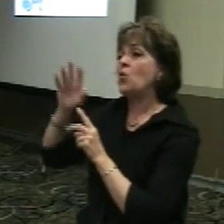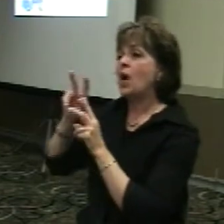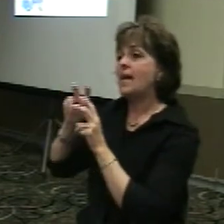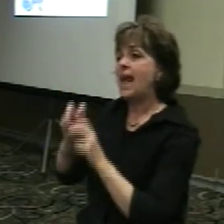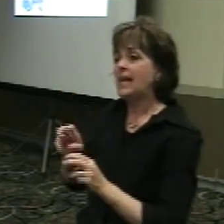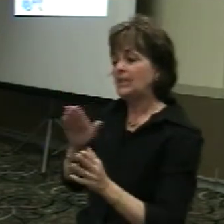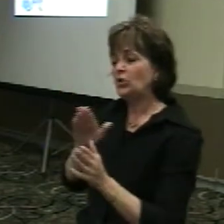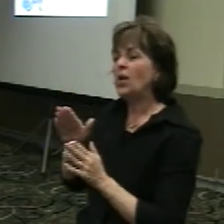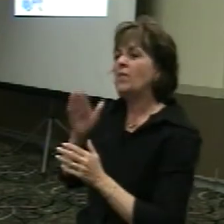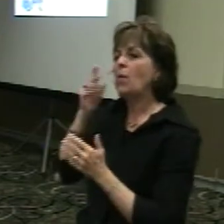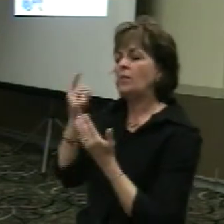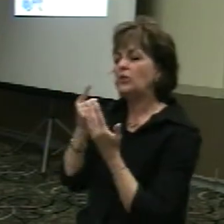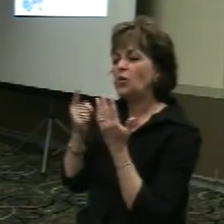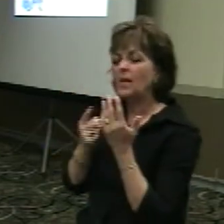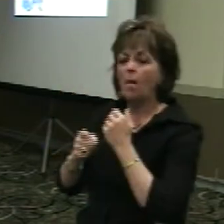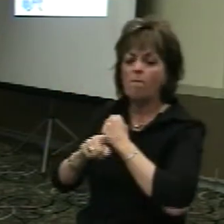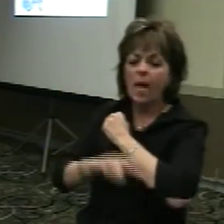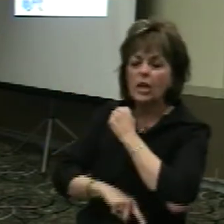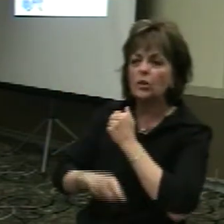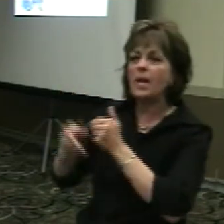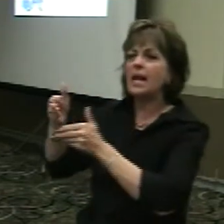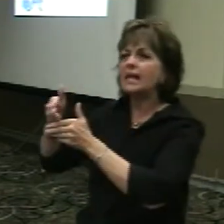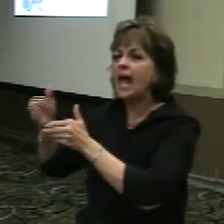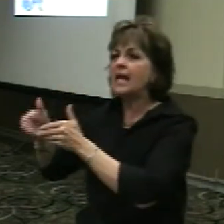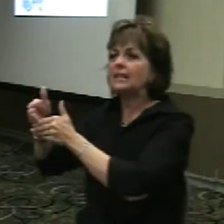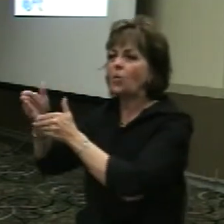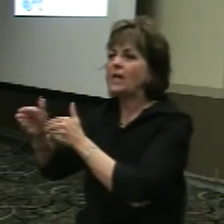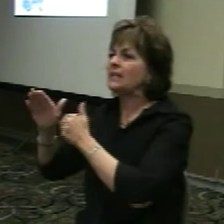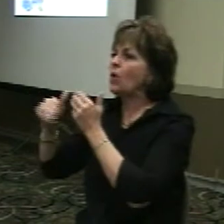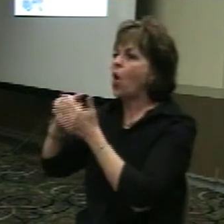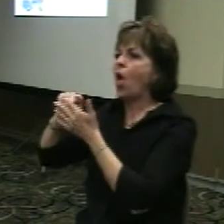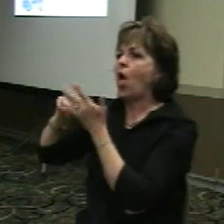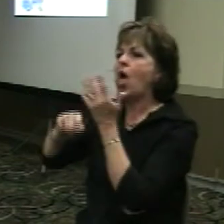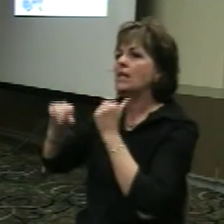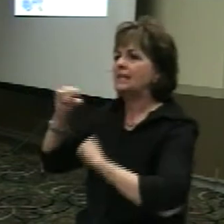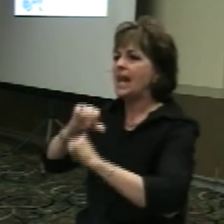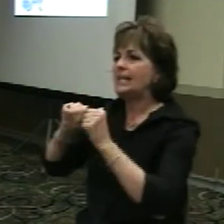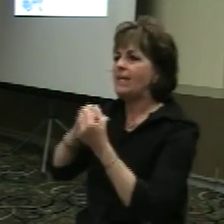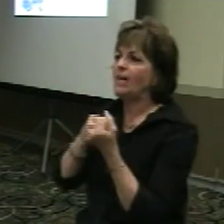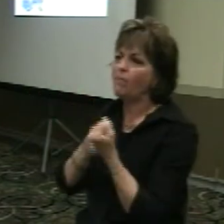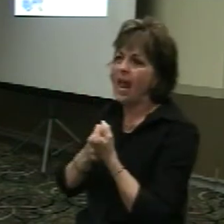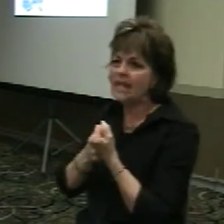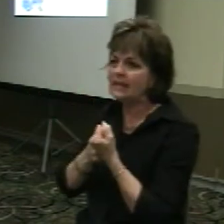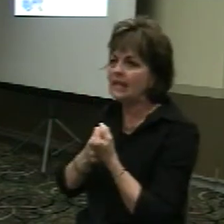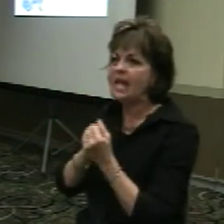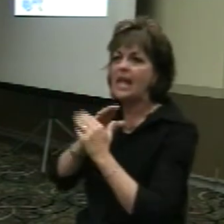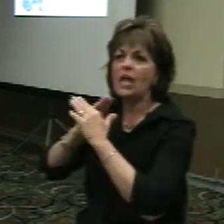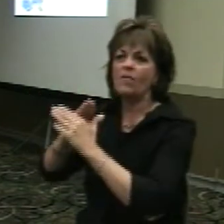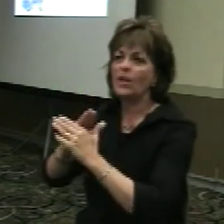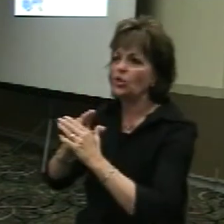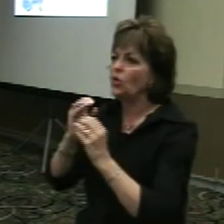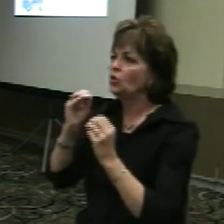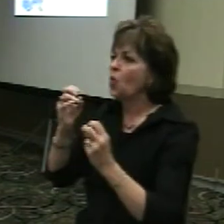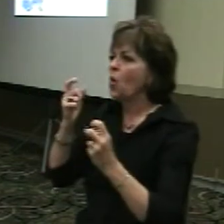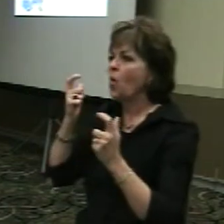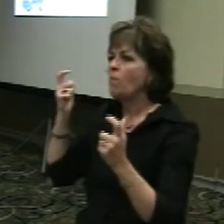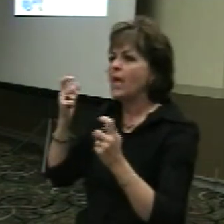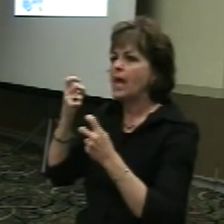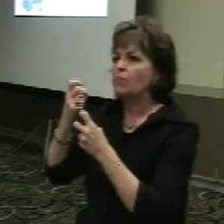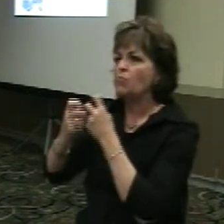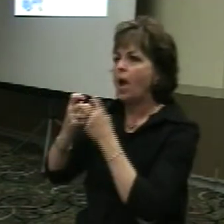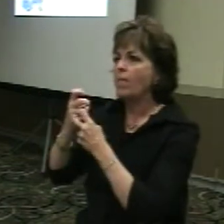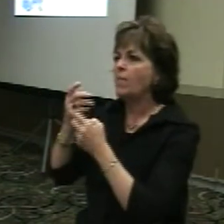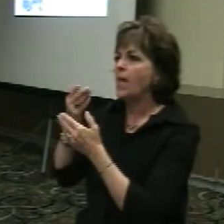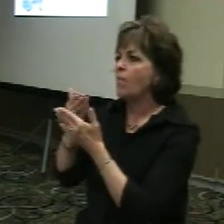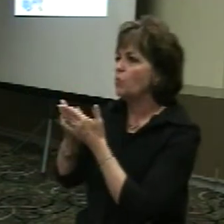kinds of things, I'm going to use punishment or consequences. Those are all very scientifically based interventions. There is no big problem that I have to prove reinforcement